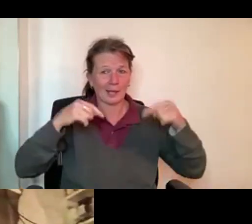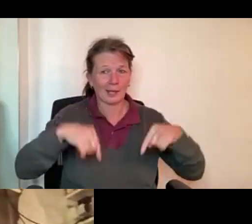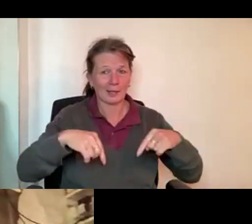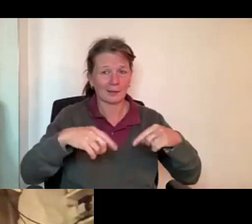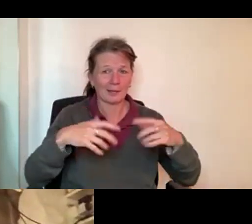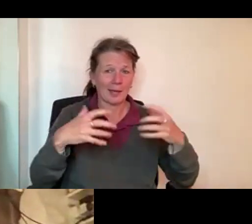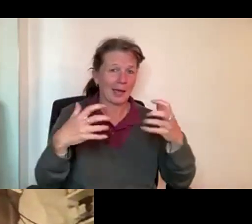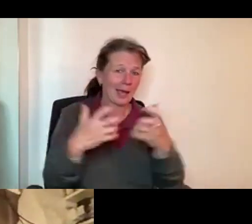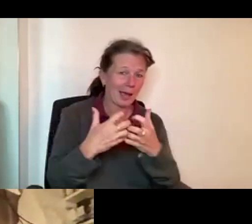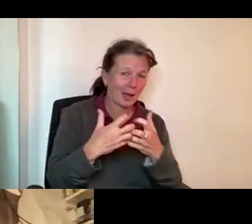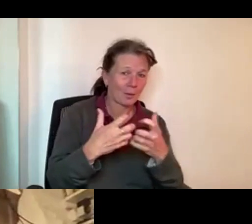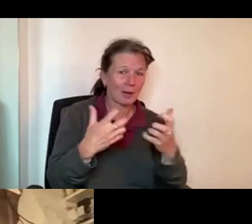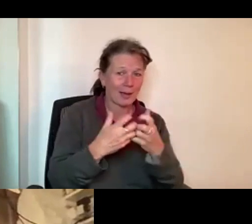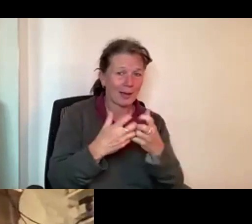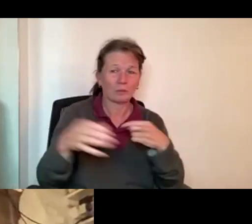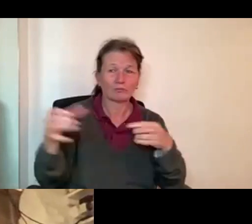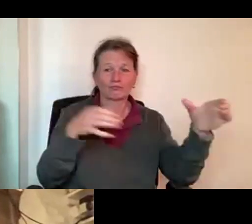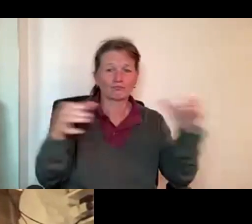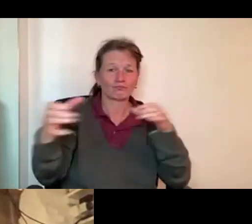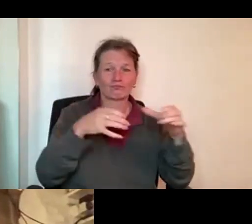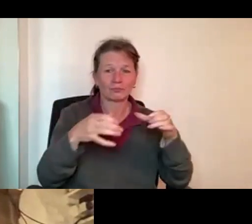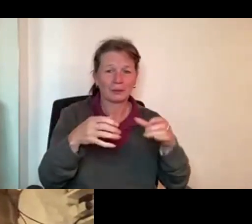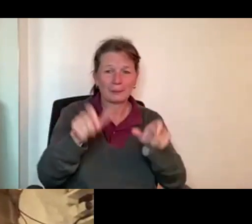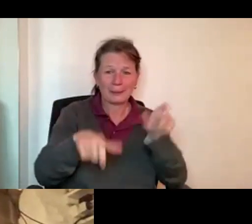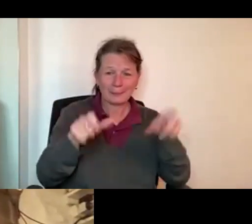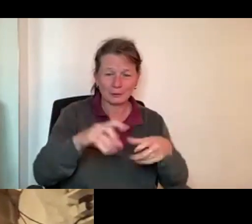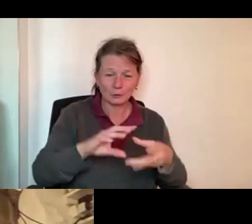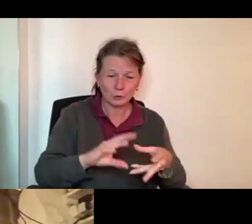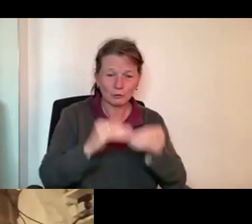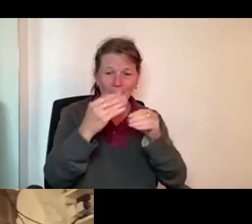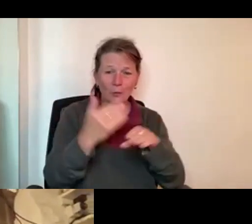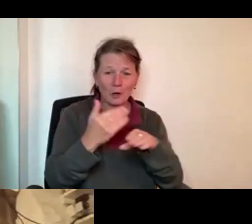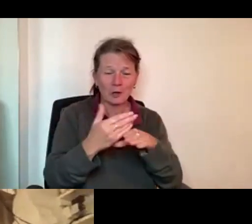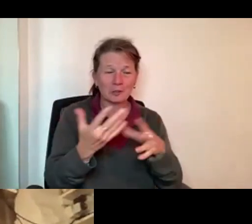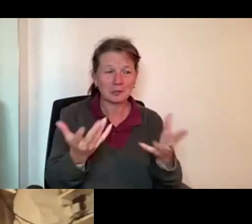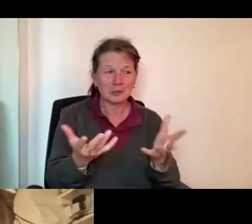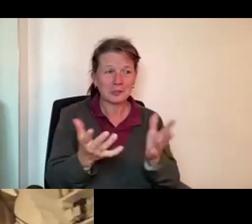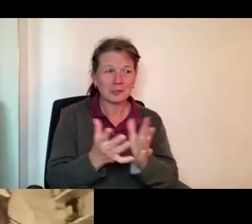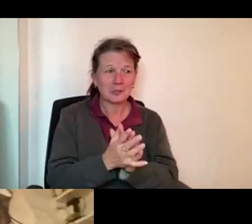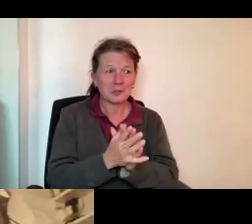how we get people together to make stuff, because that's important.